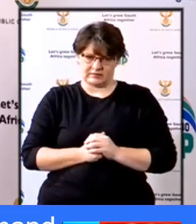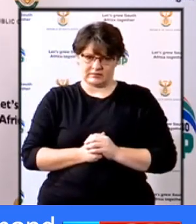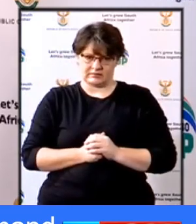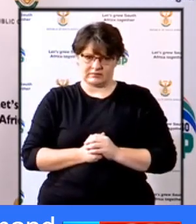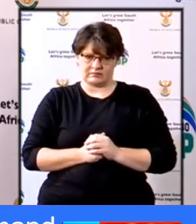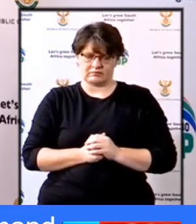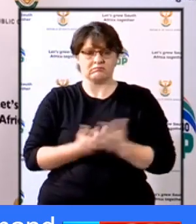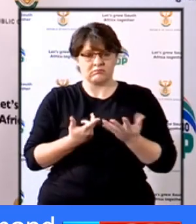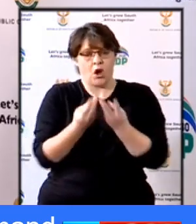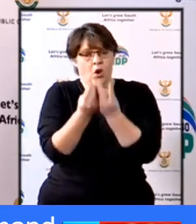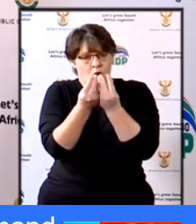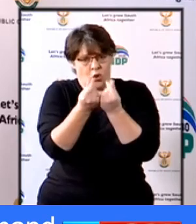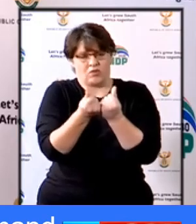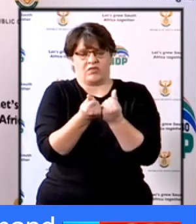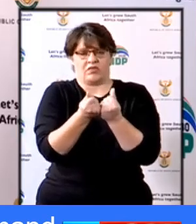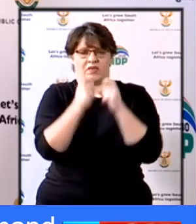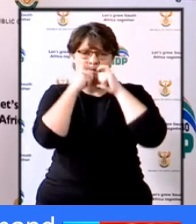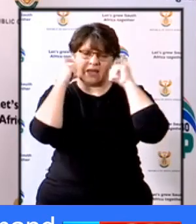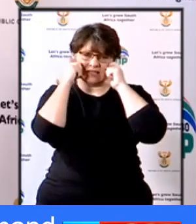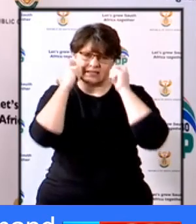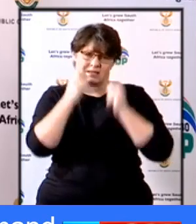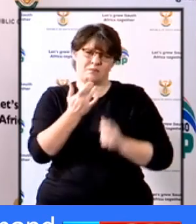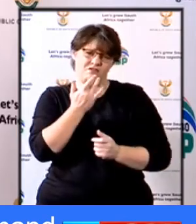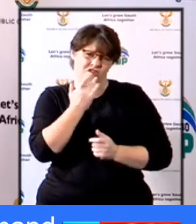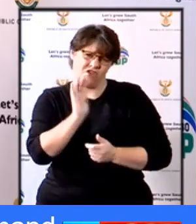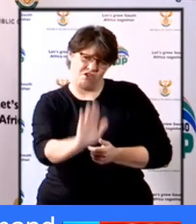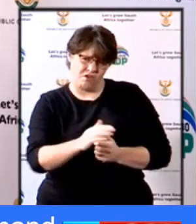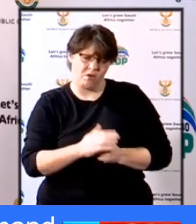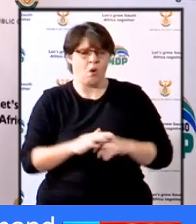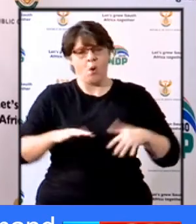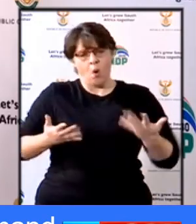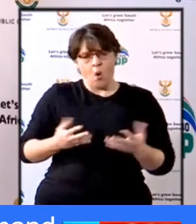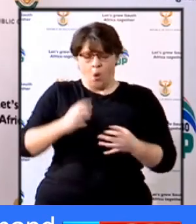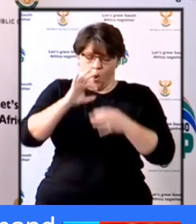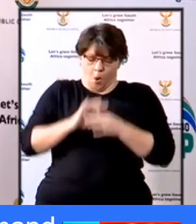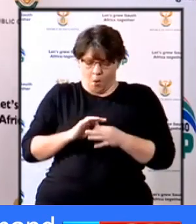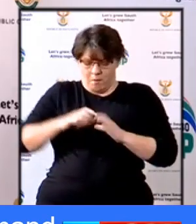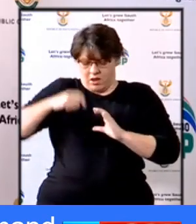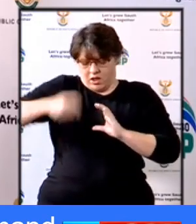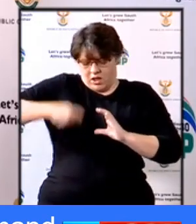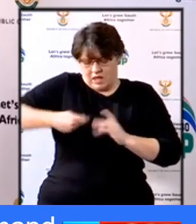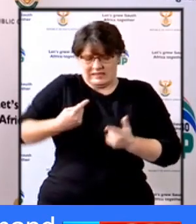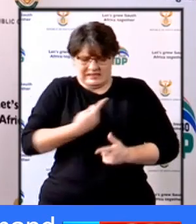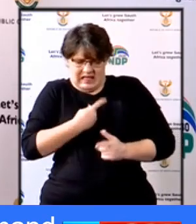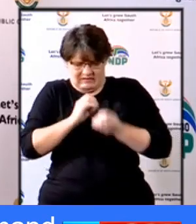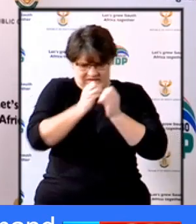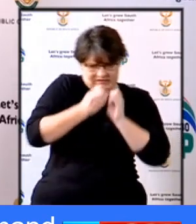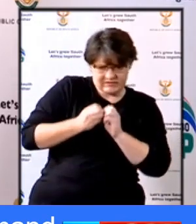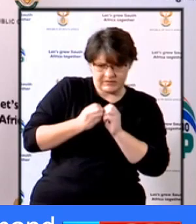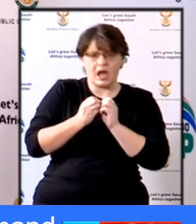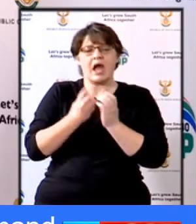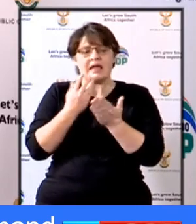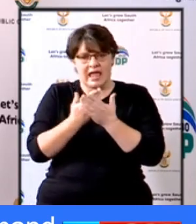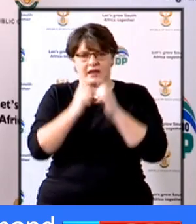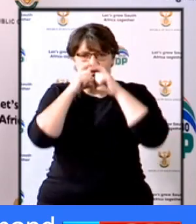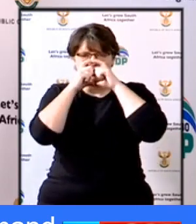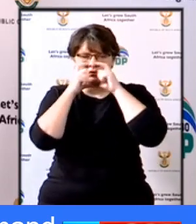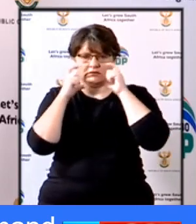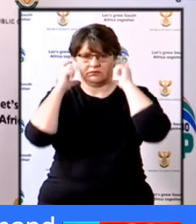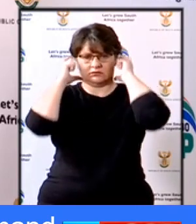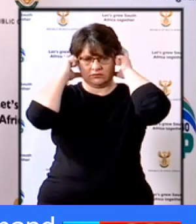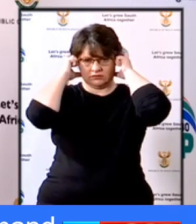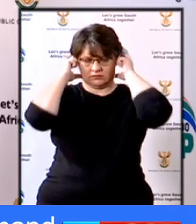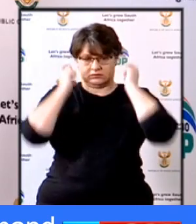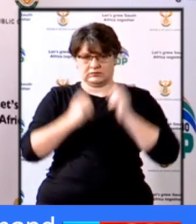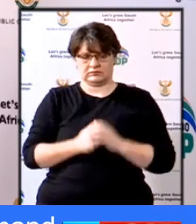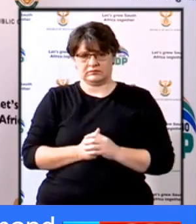preferably a cloth mask or even a homemade item that covers the nose and mouth. We must